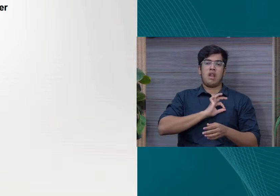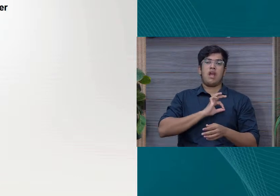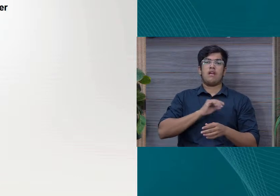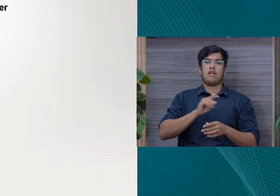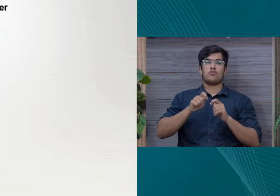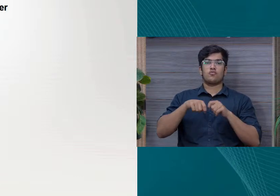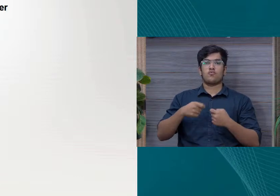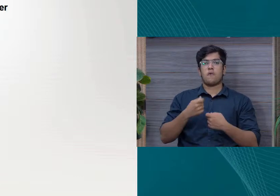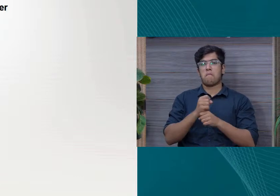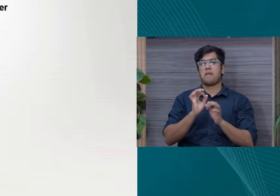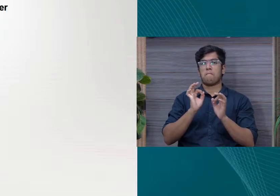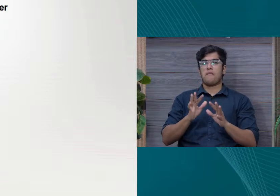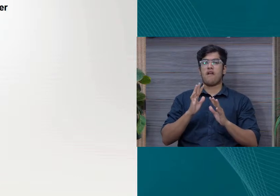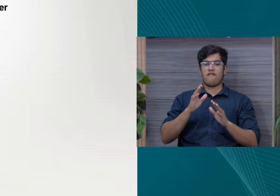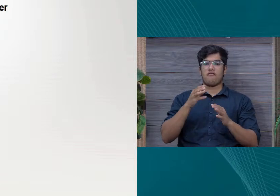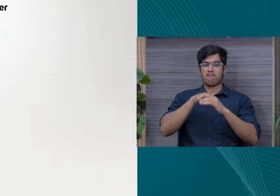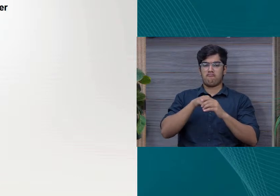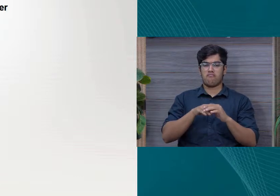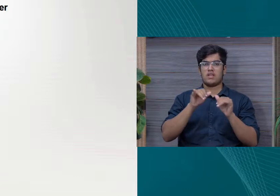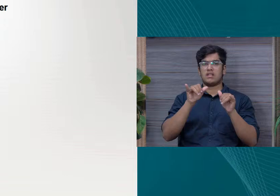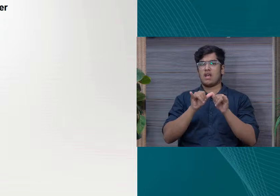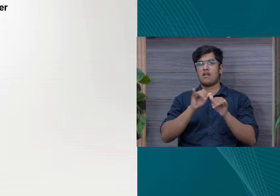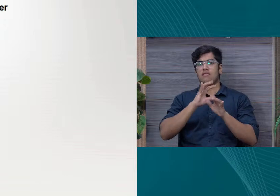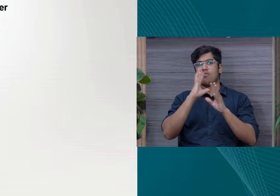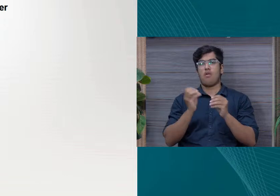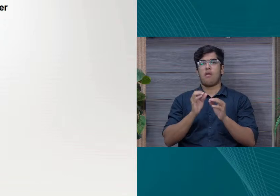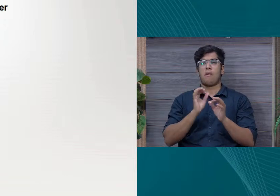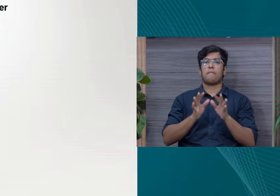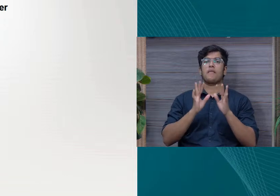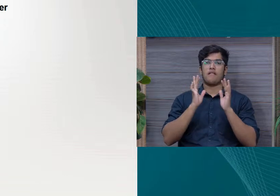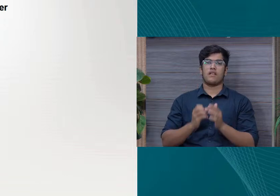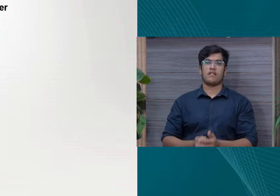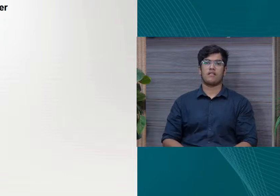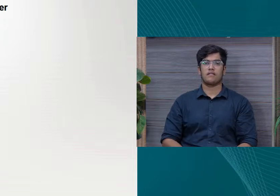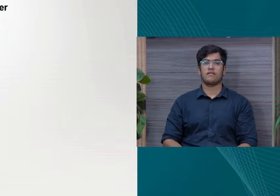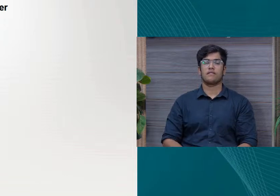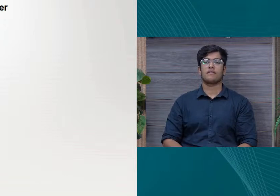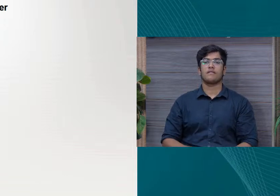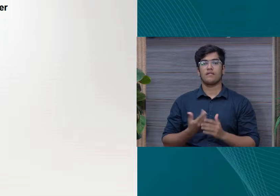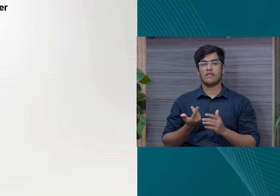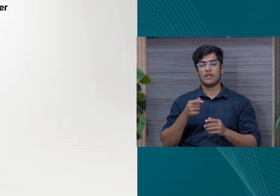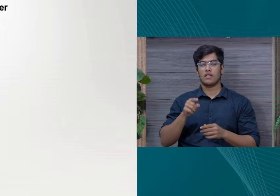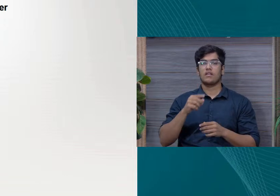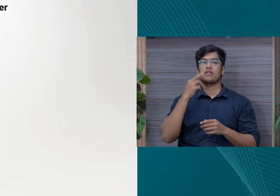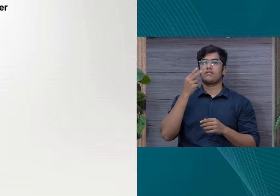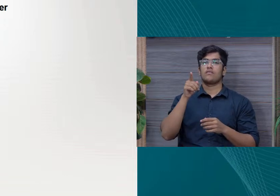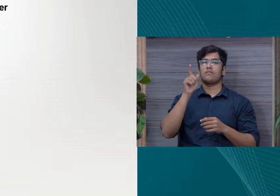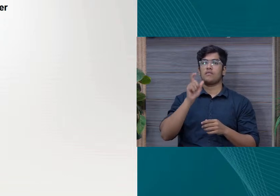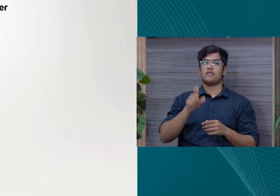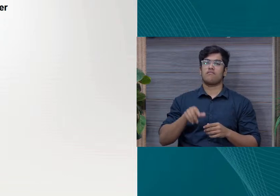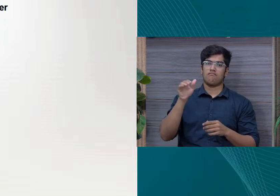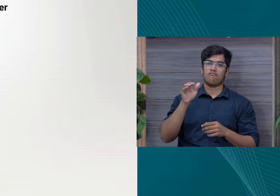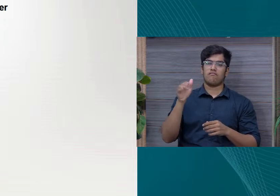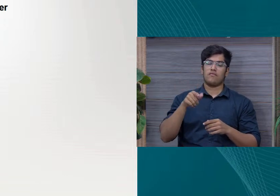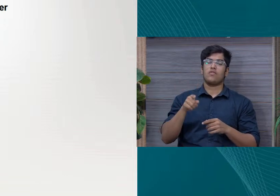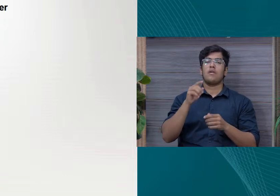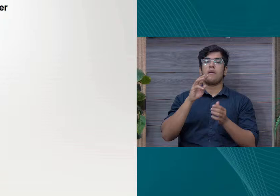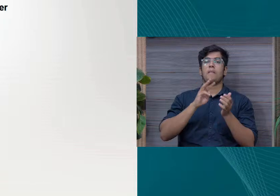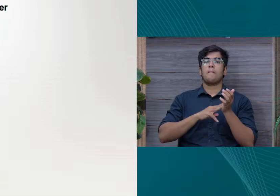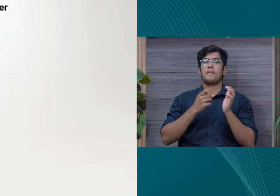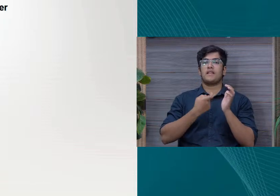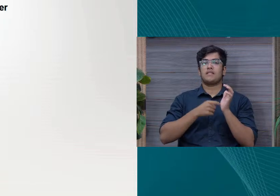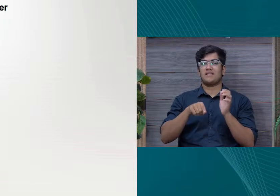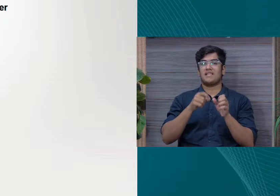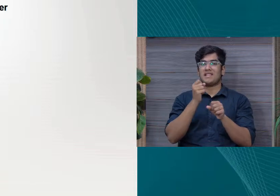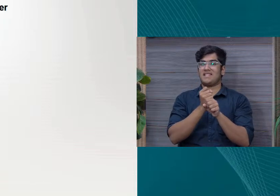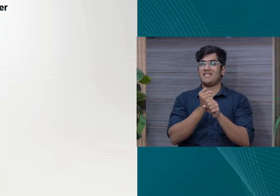which Mr. Gessler made. That is the main reason why he was so keen on that Mr. Gessler should only make those